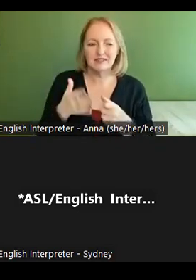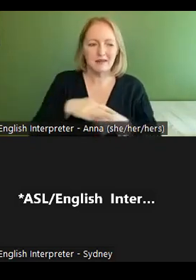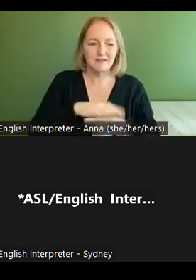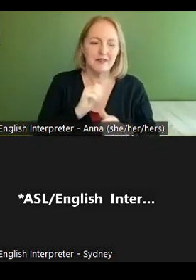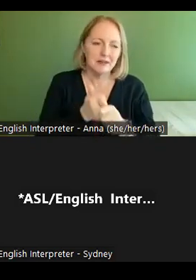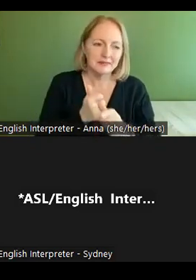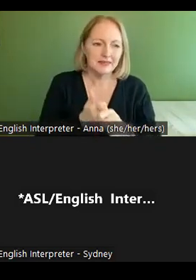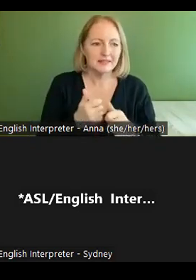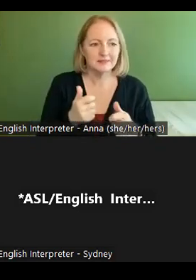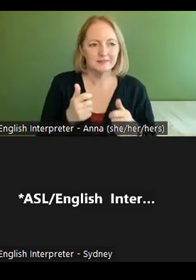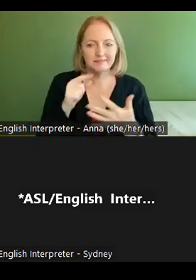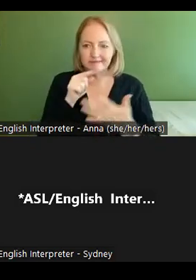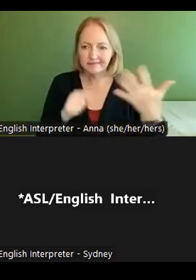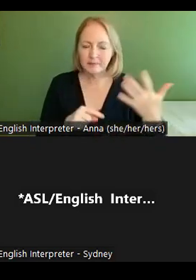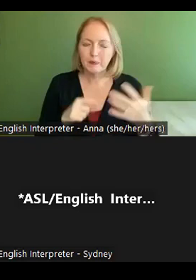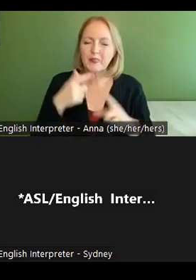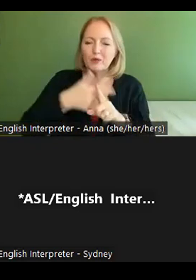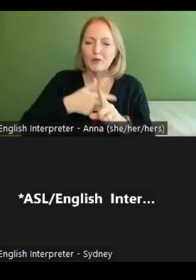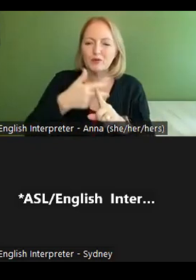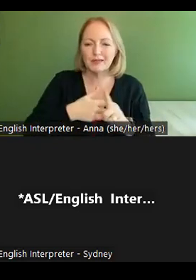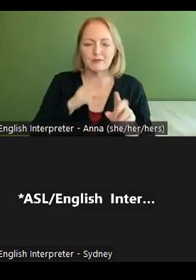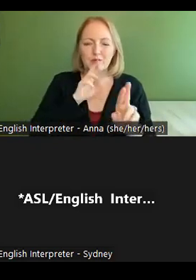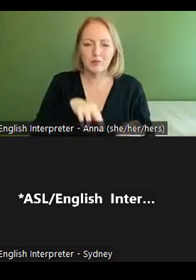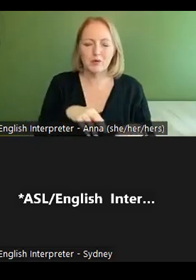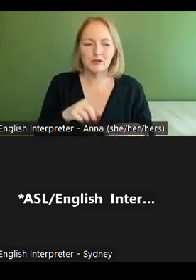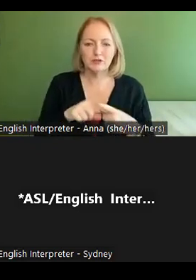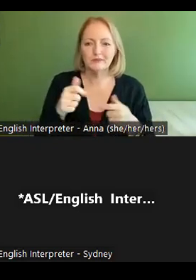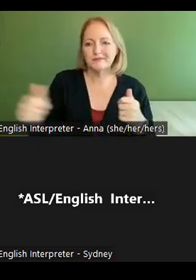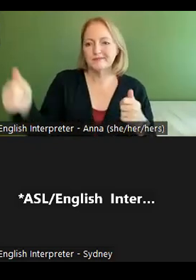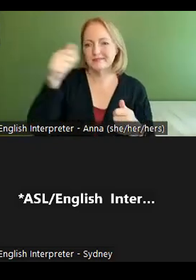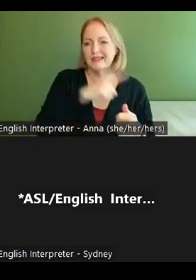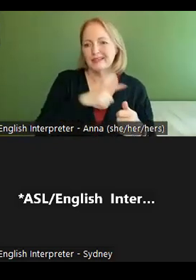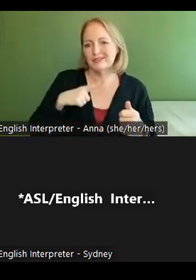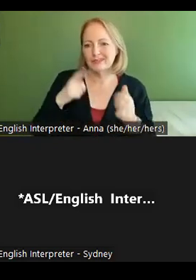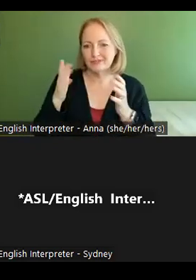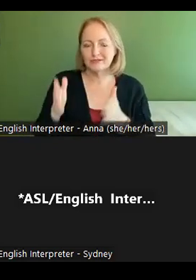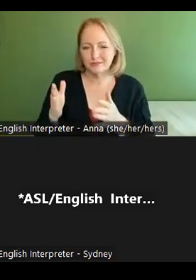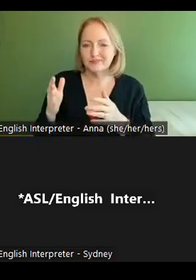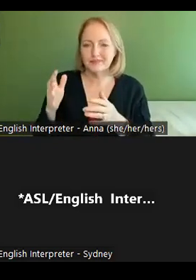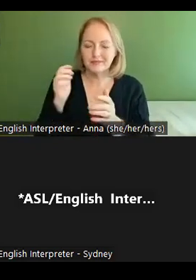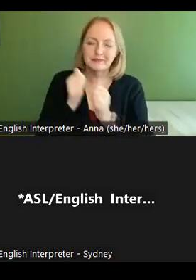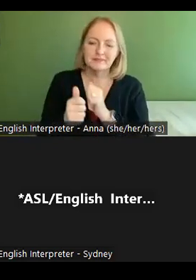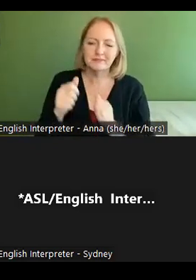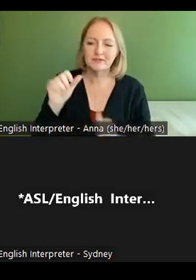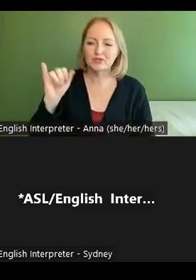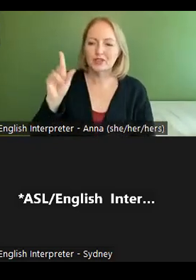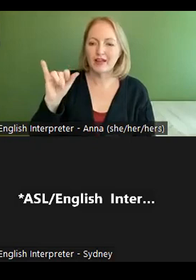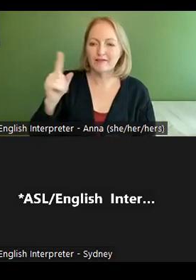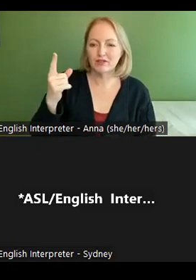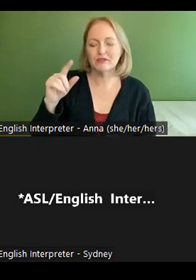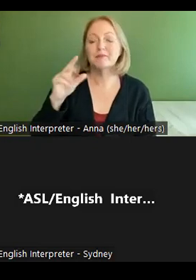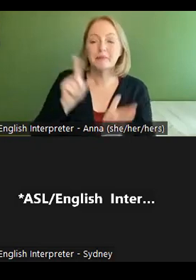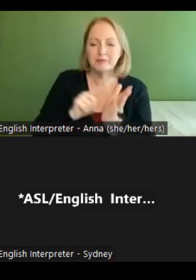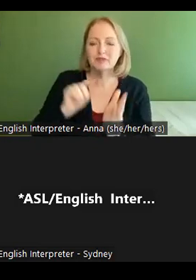updates featured in our quarterly report to the legislator, which was published on July 1st of